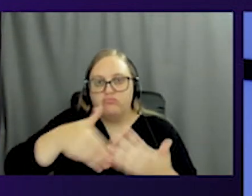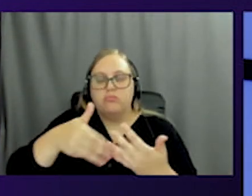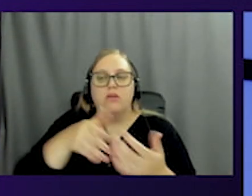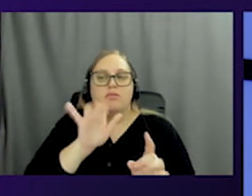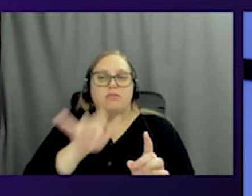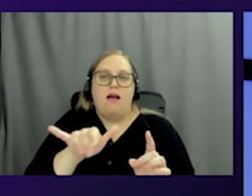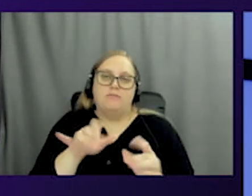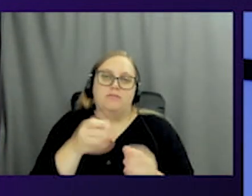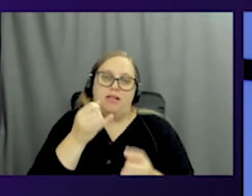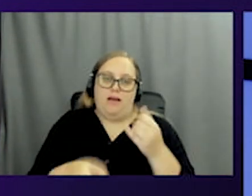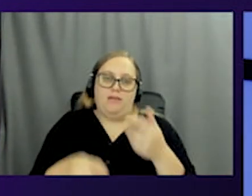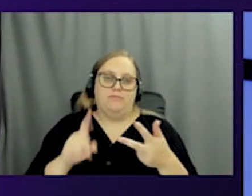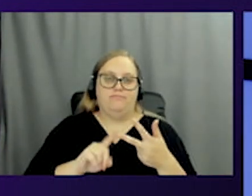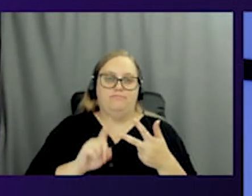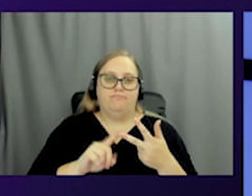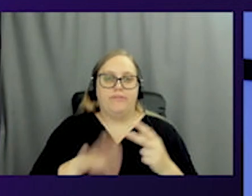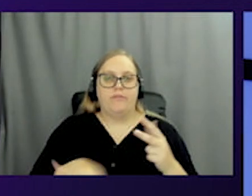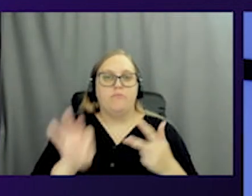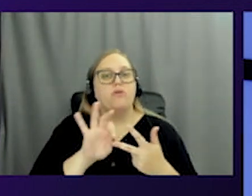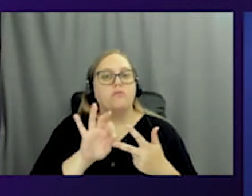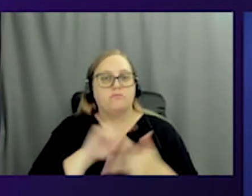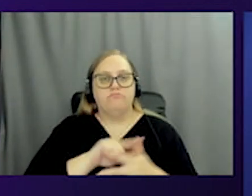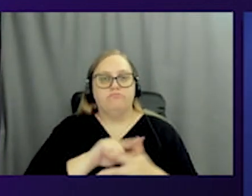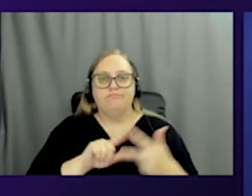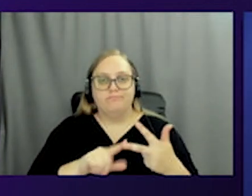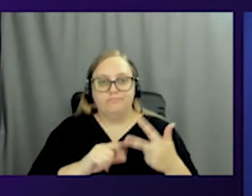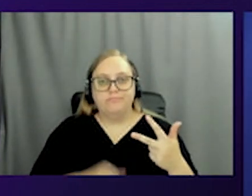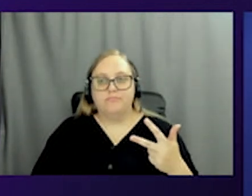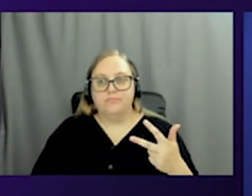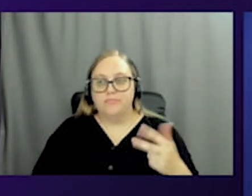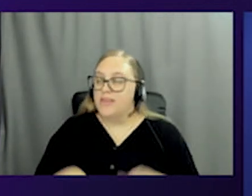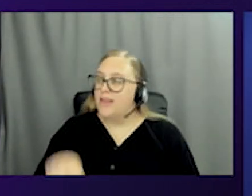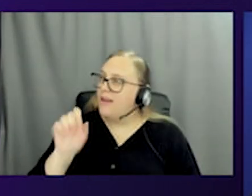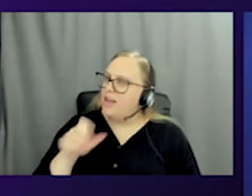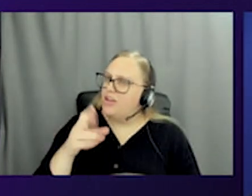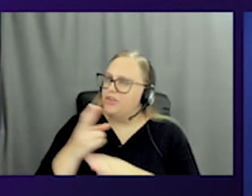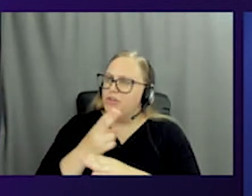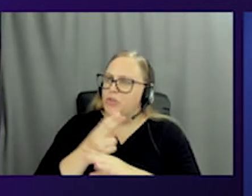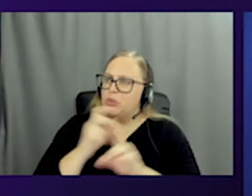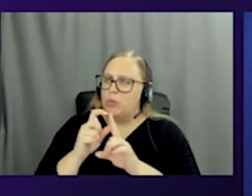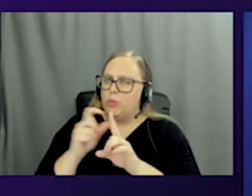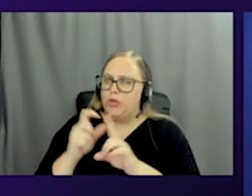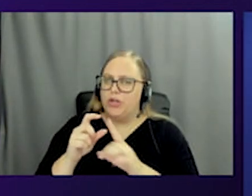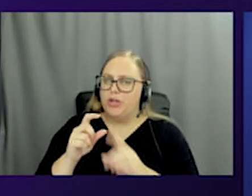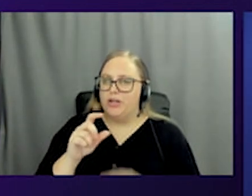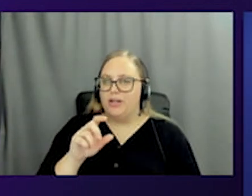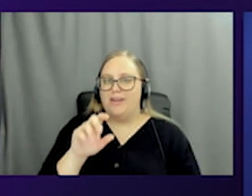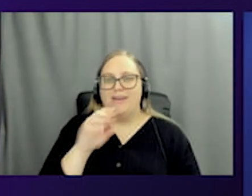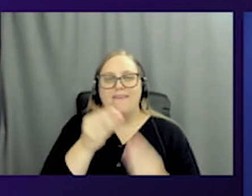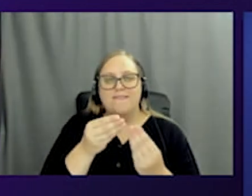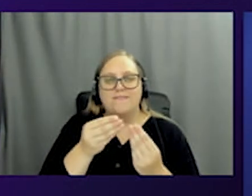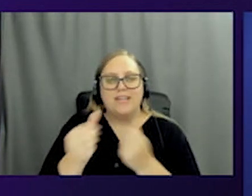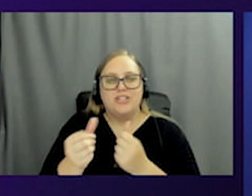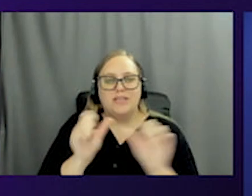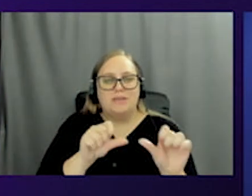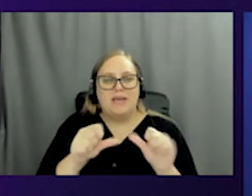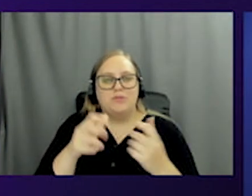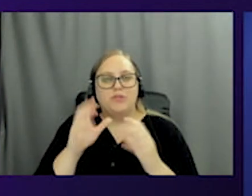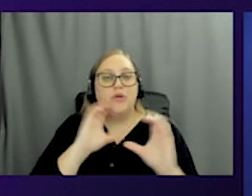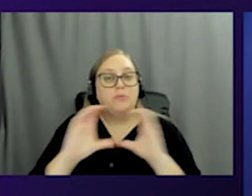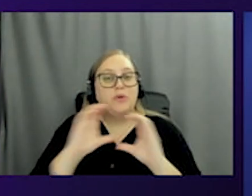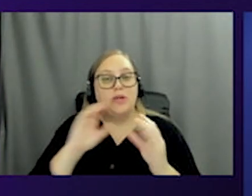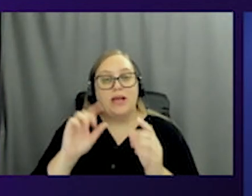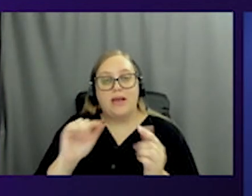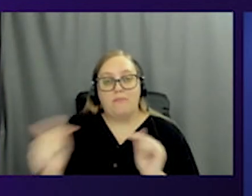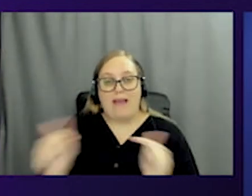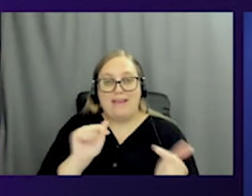pillar of this technology, is that parallelism. Yeah, and you also used a word there, Fei, the efficiency of being able to communicate back and forth. I think we've